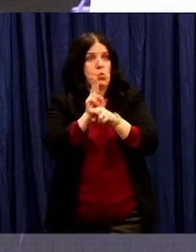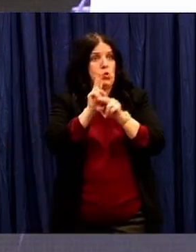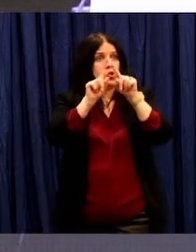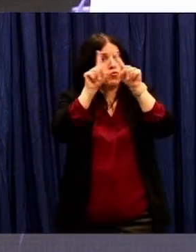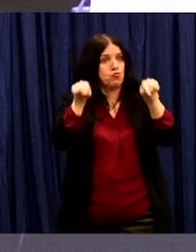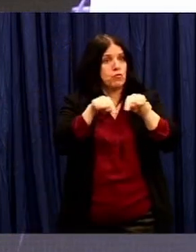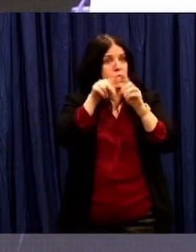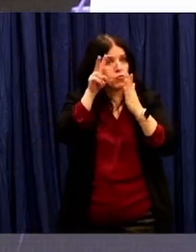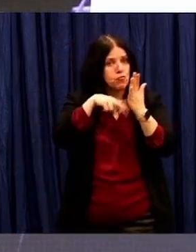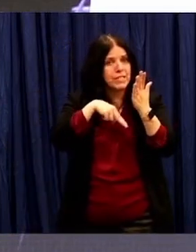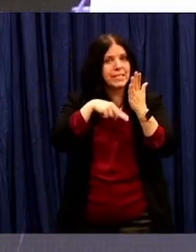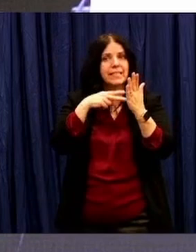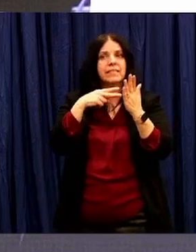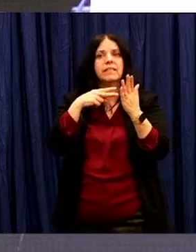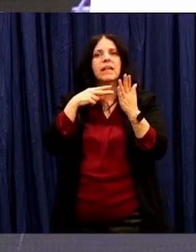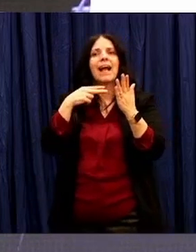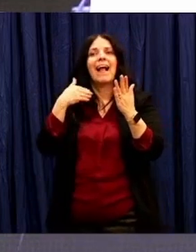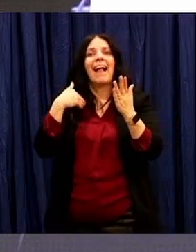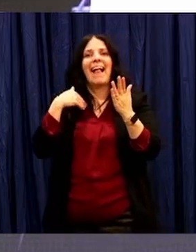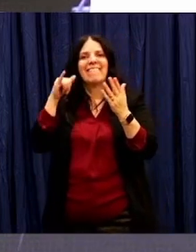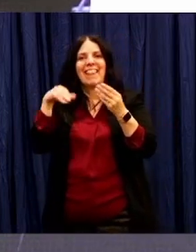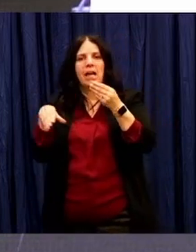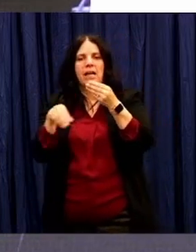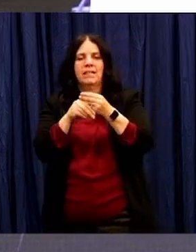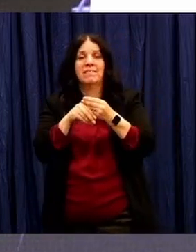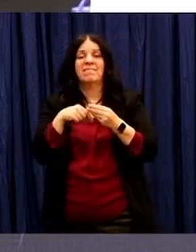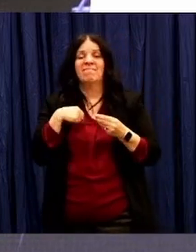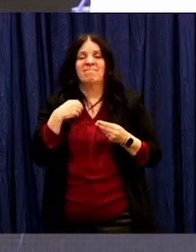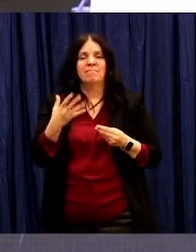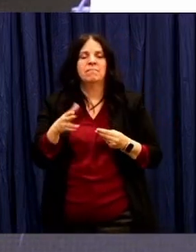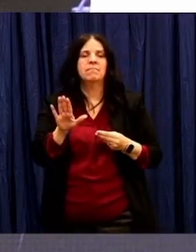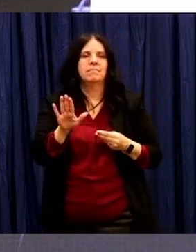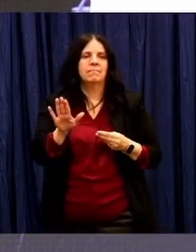and overlays, please no.